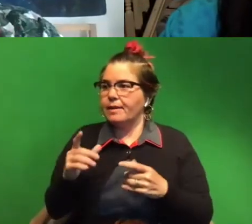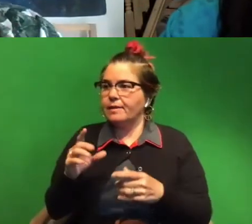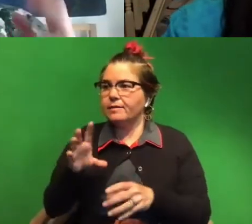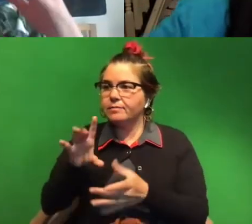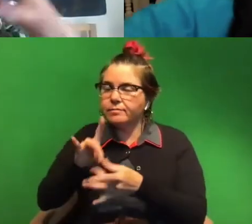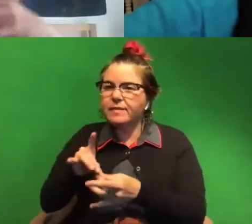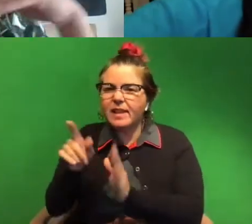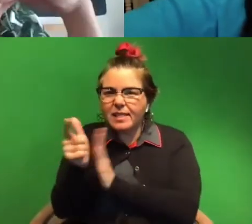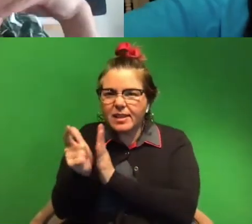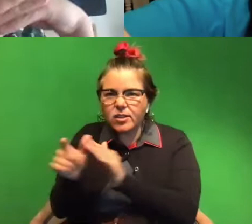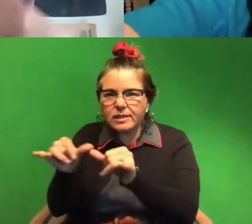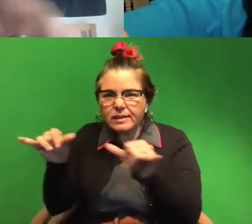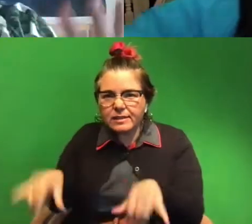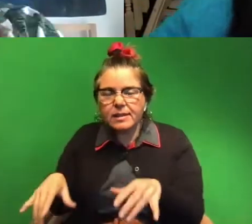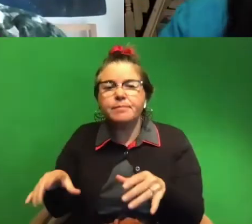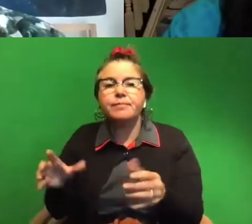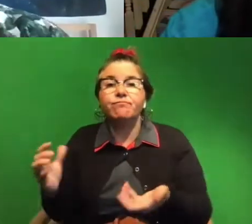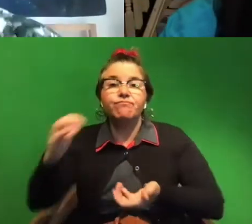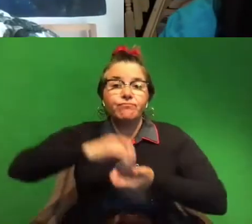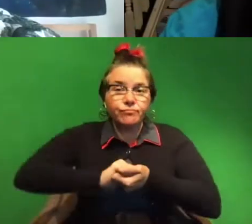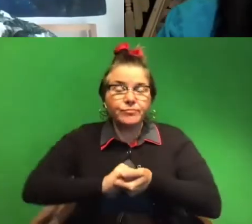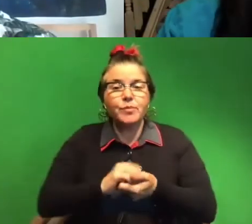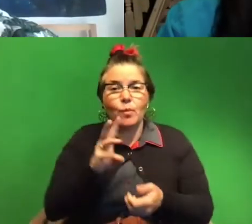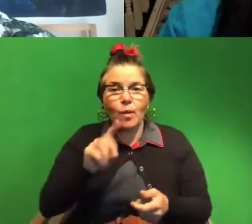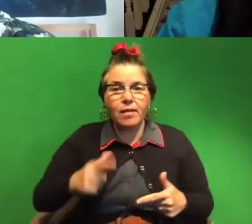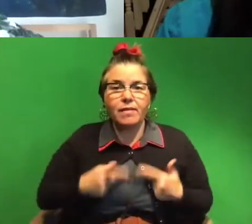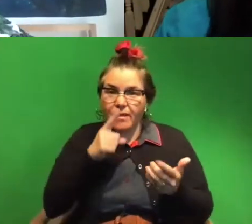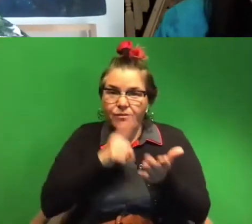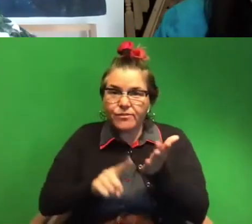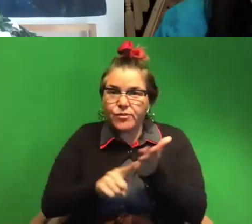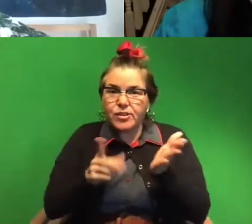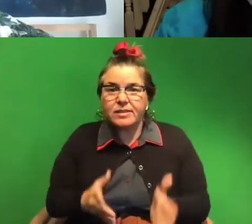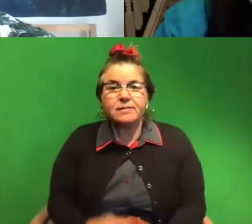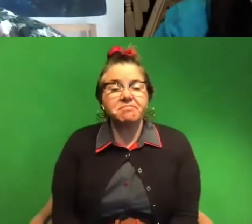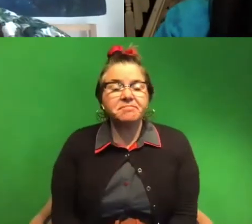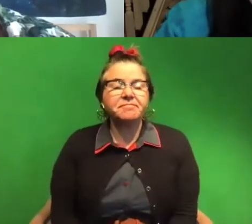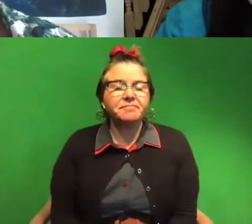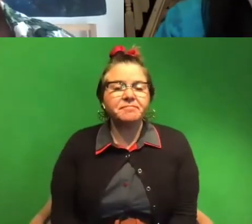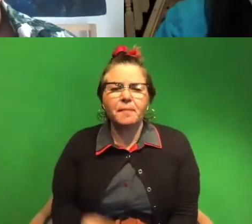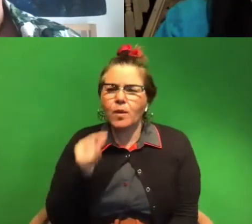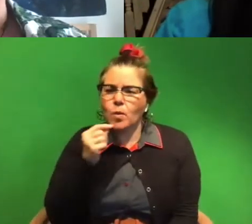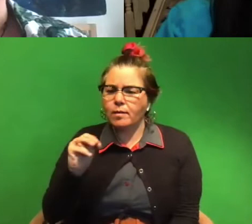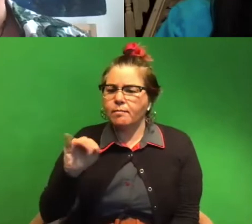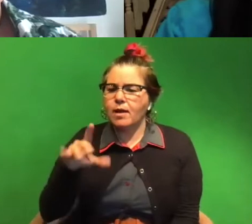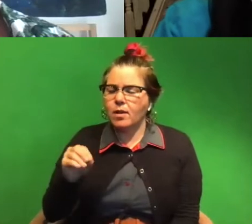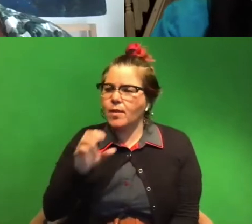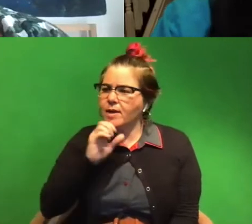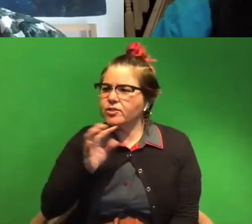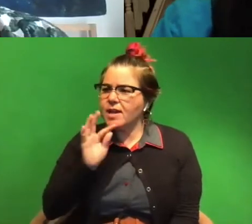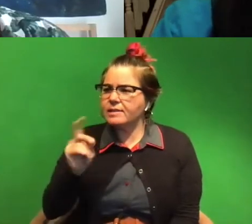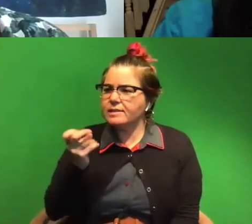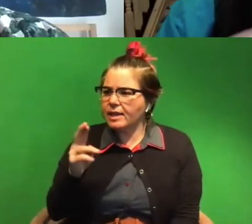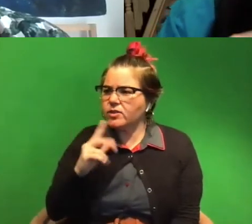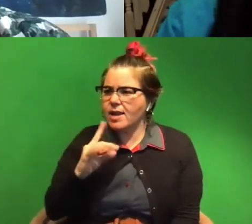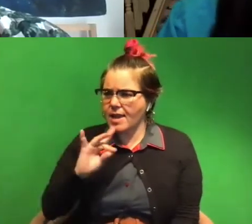legal system. And together, you get wildlife forensics. Very cool. Milo, age 9, and Dexter, age 8, want